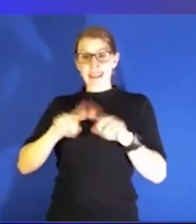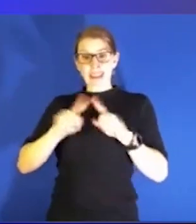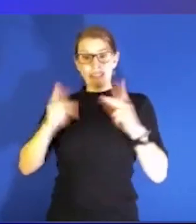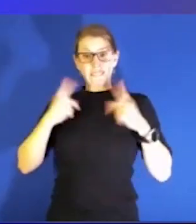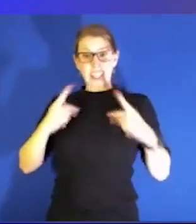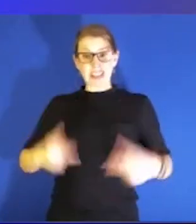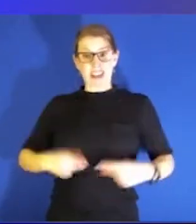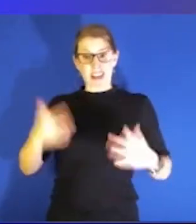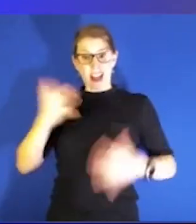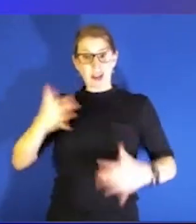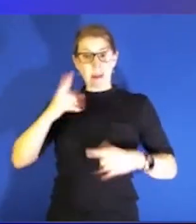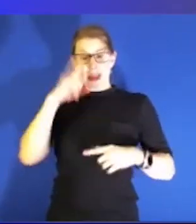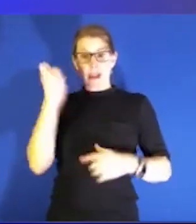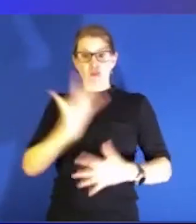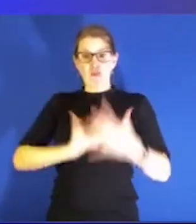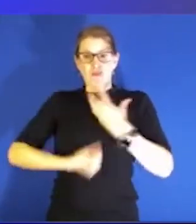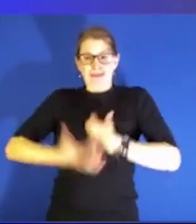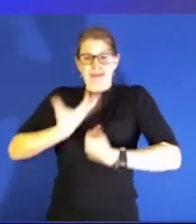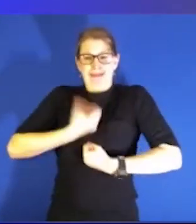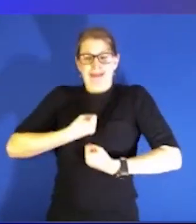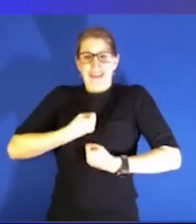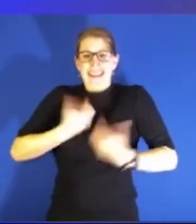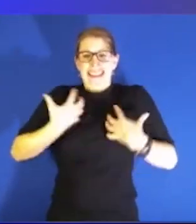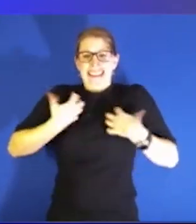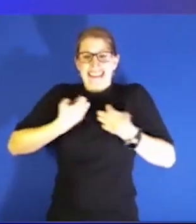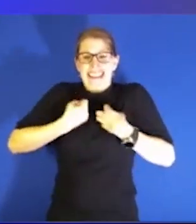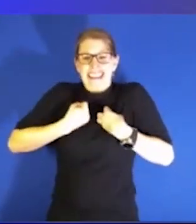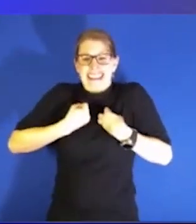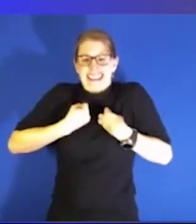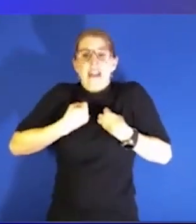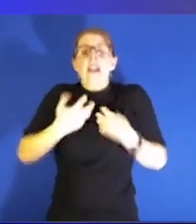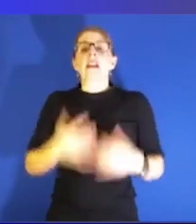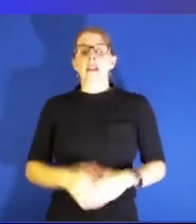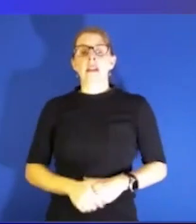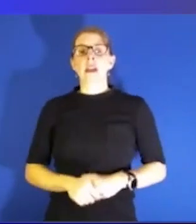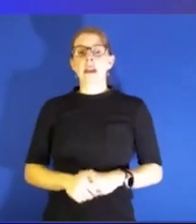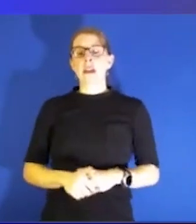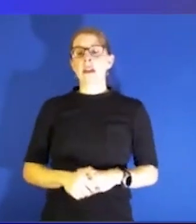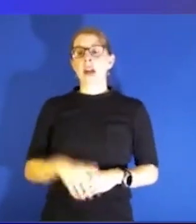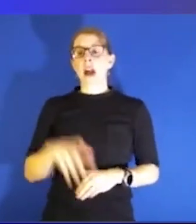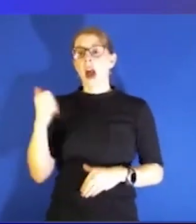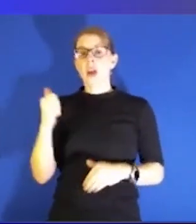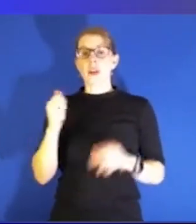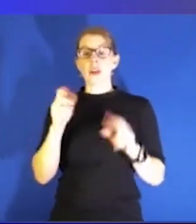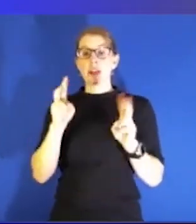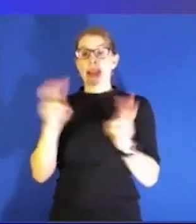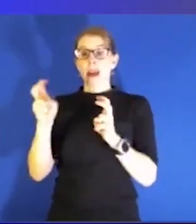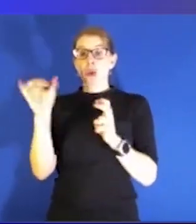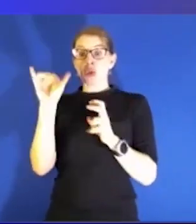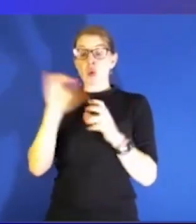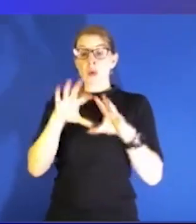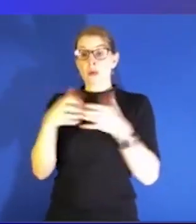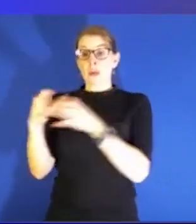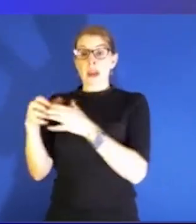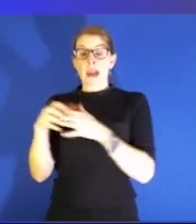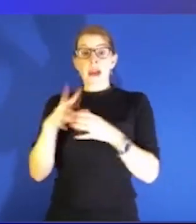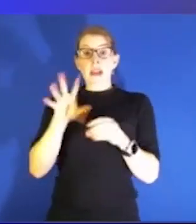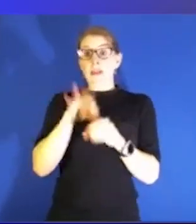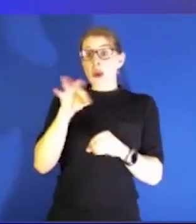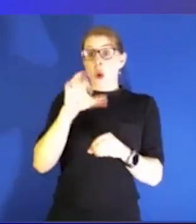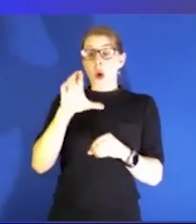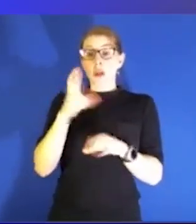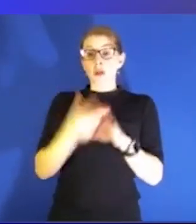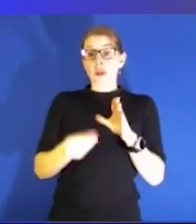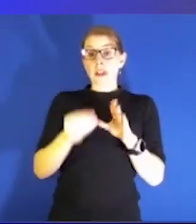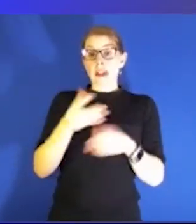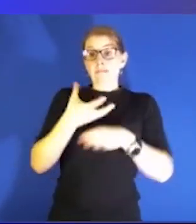they're holding tension and holding things in. And certainly, all the other categories, spiritual, maybe they're losing faith in God, or maybe they're refining